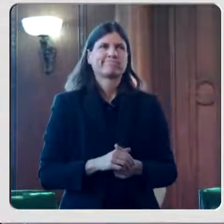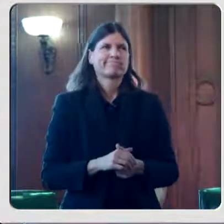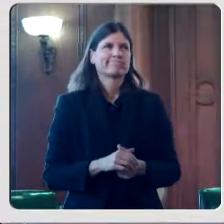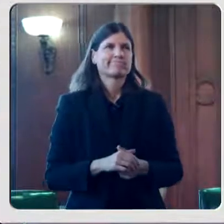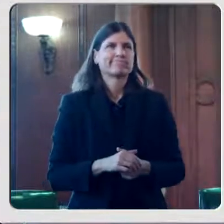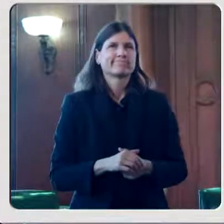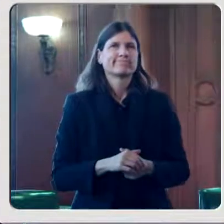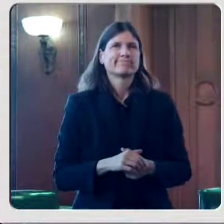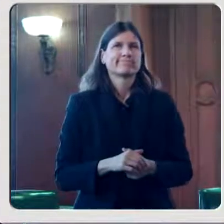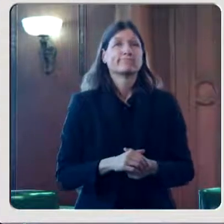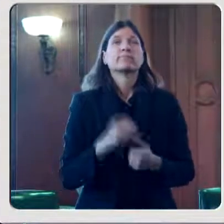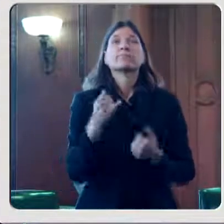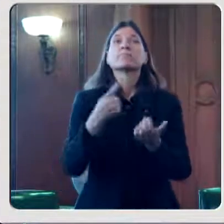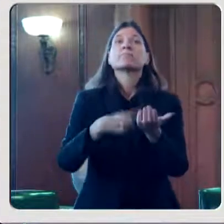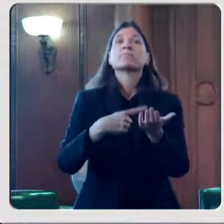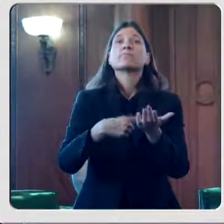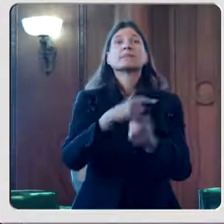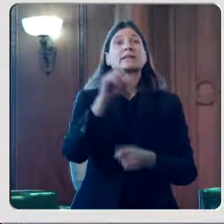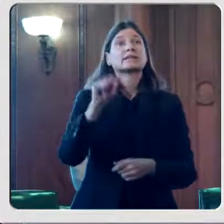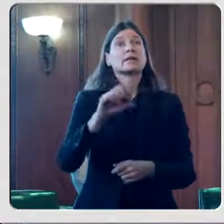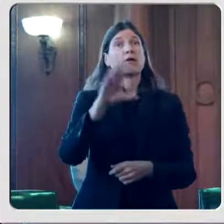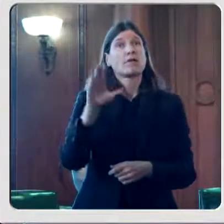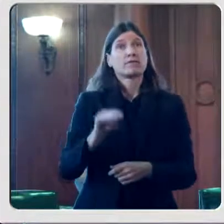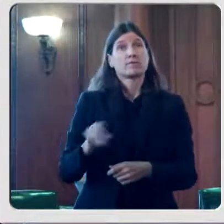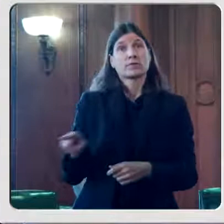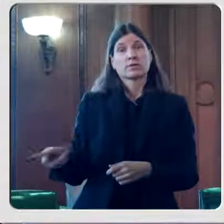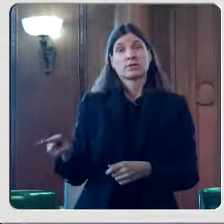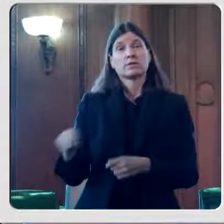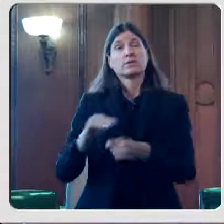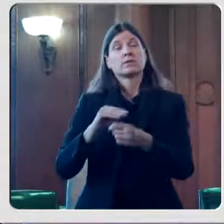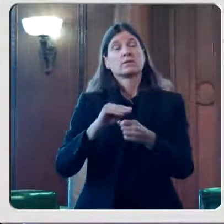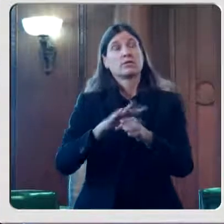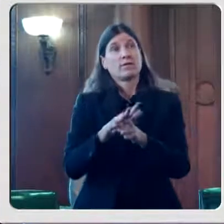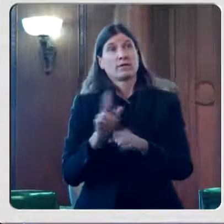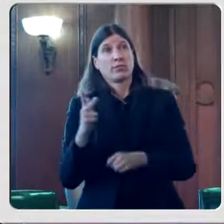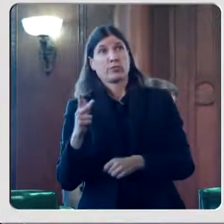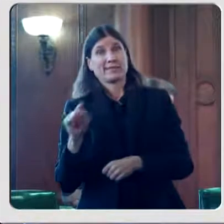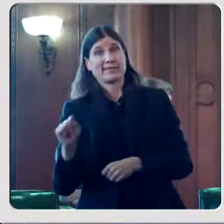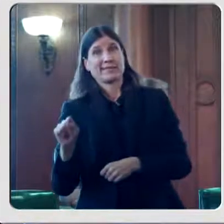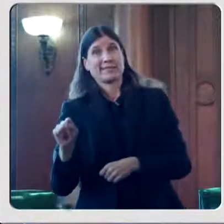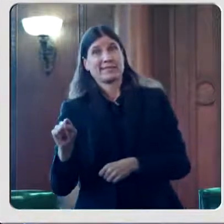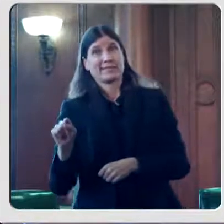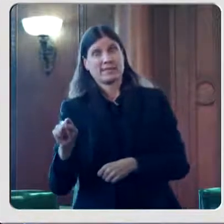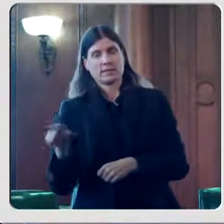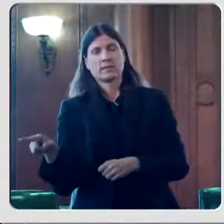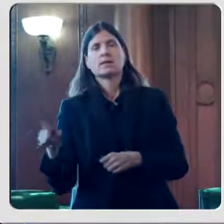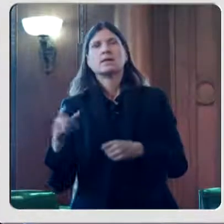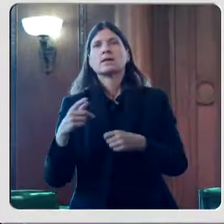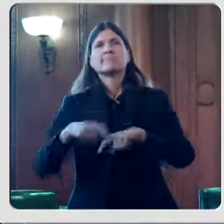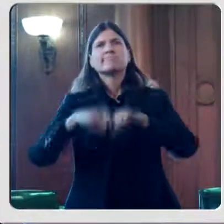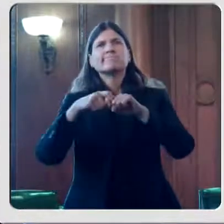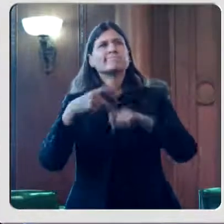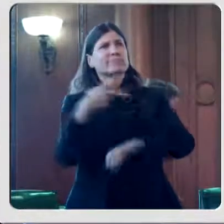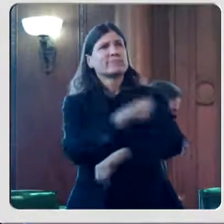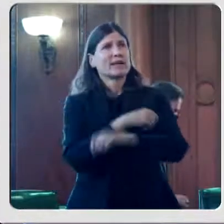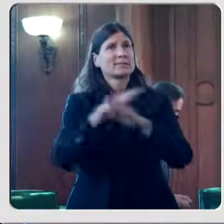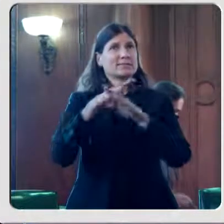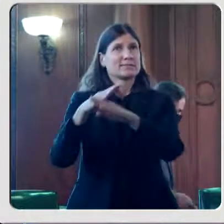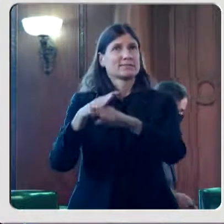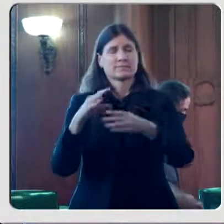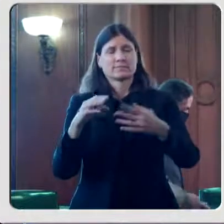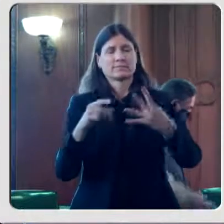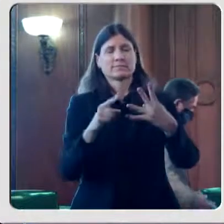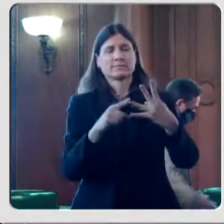South African government to pause the use of the AstraZeneca vaccine as they continue to look